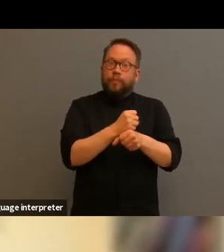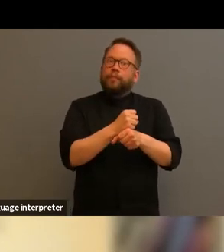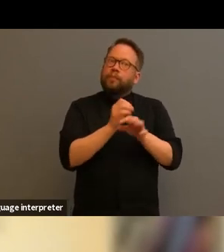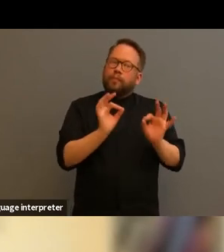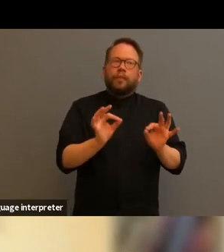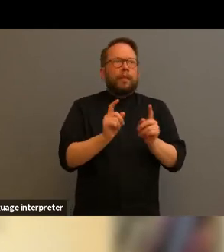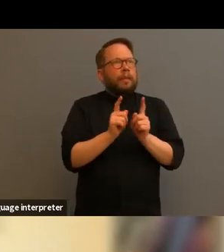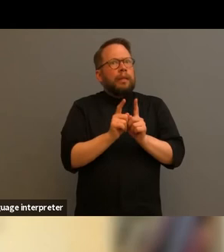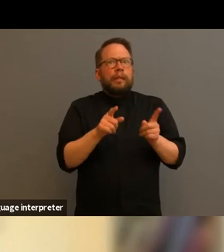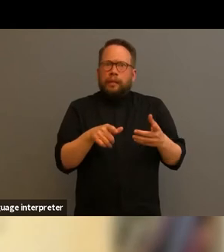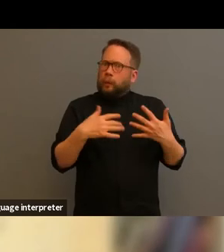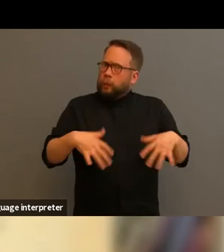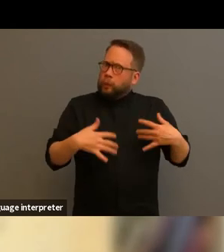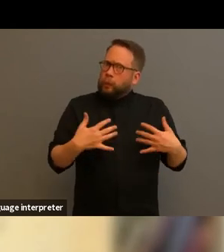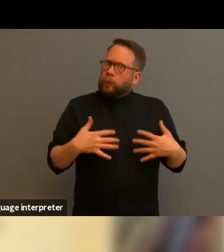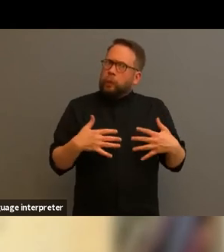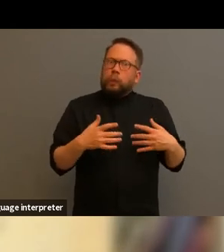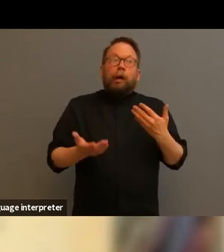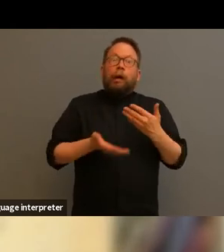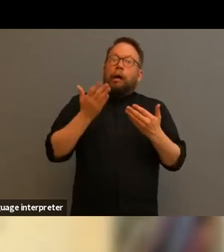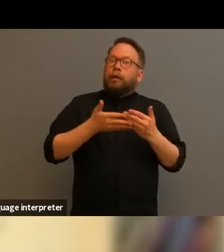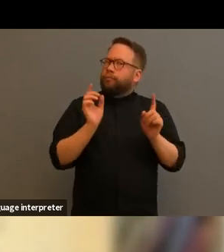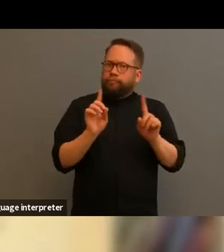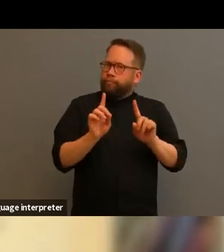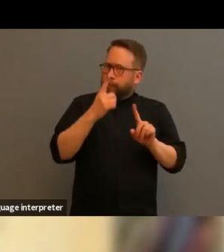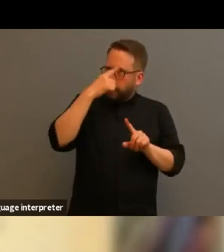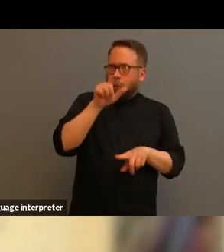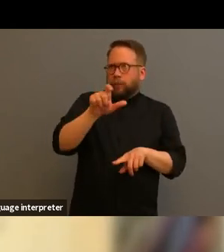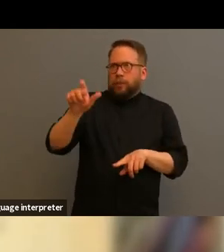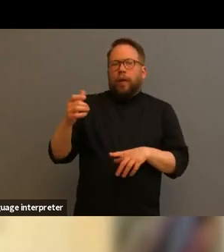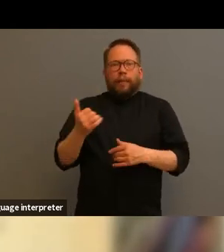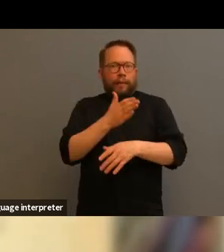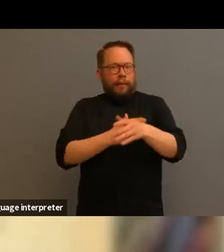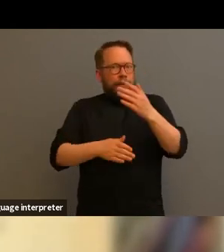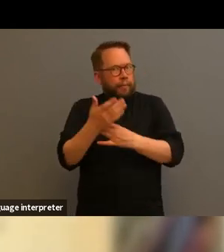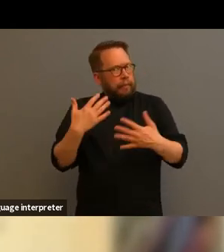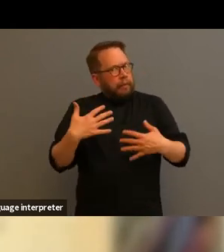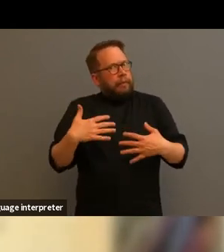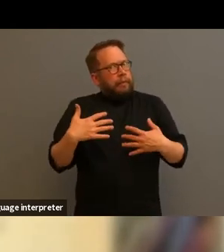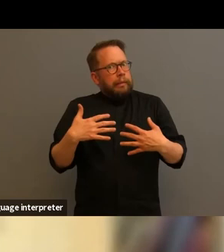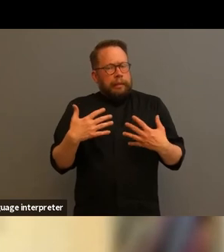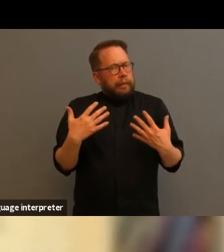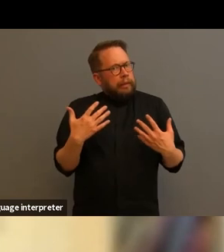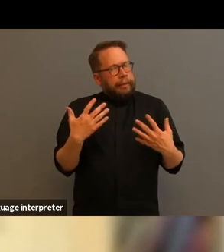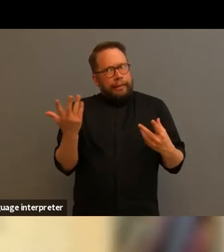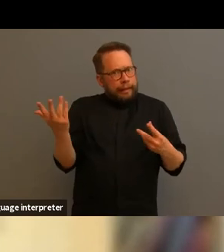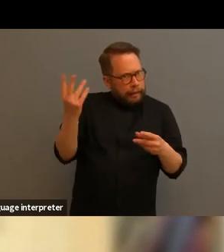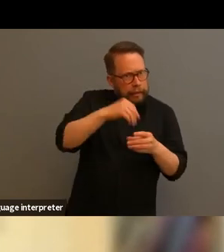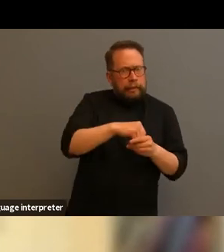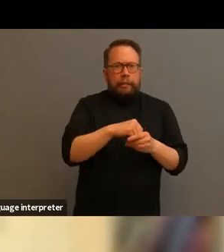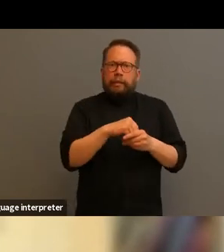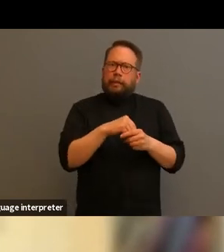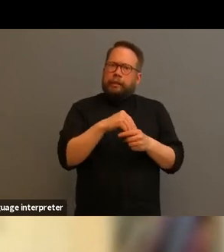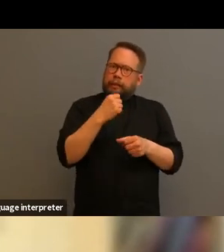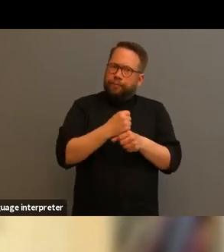for persons with disabilities, with dramatic results in high rates of poverty